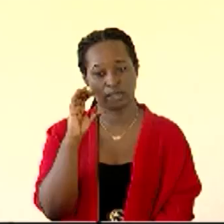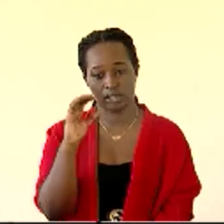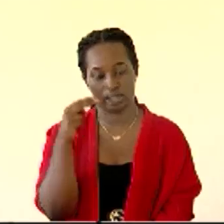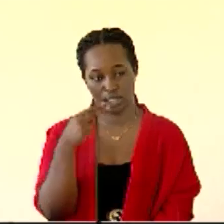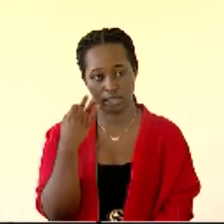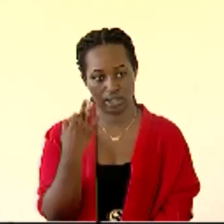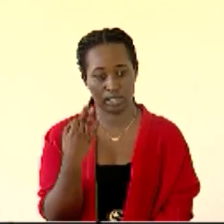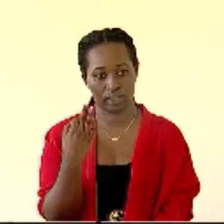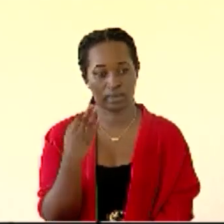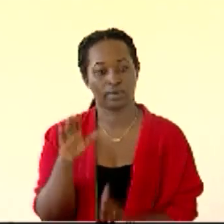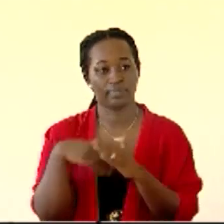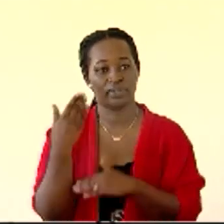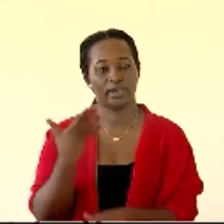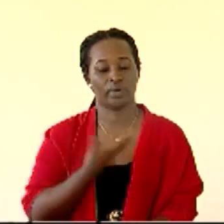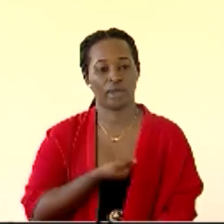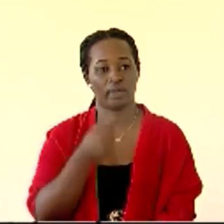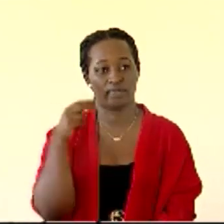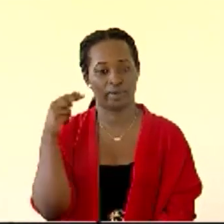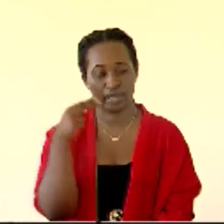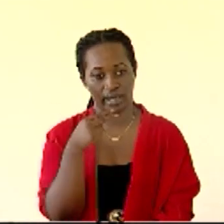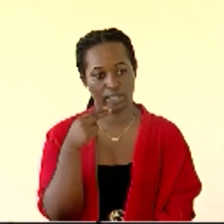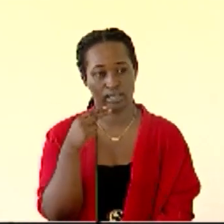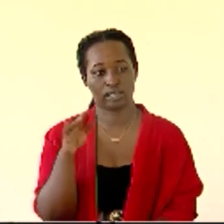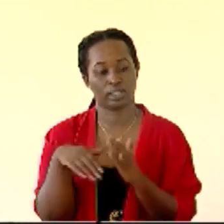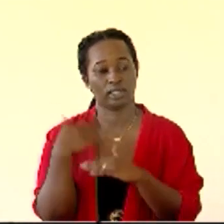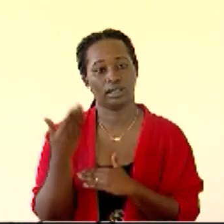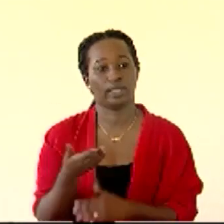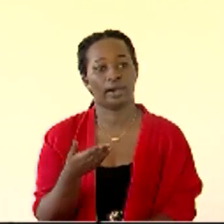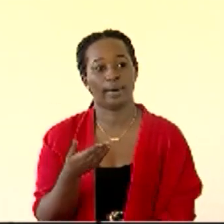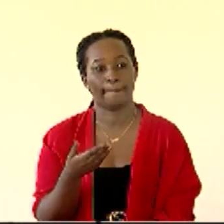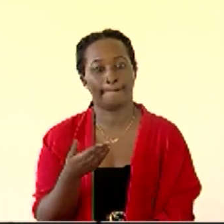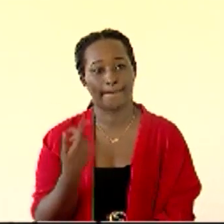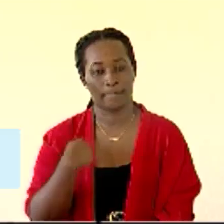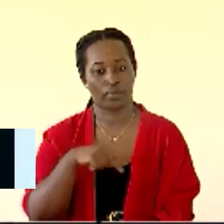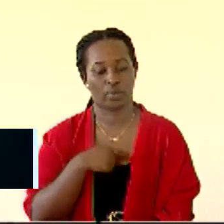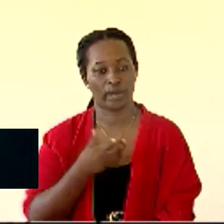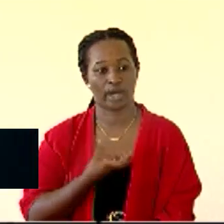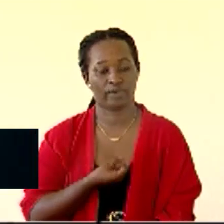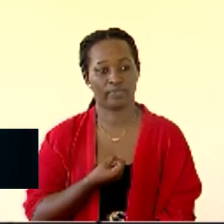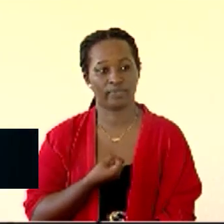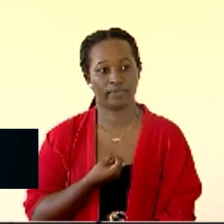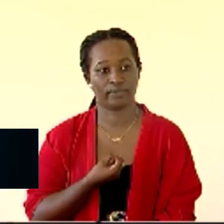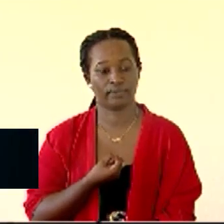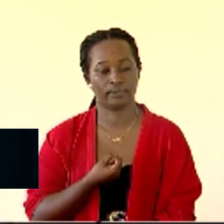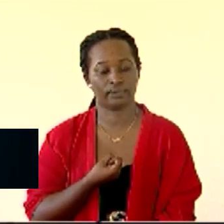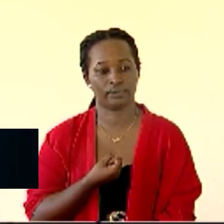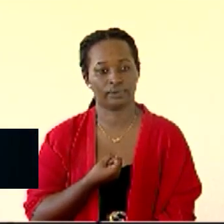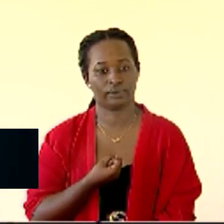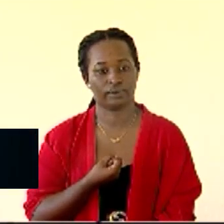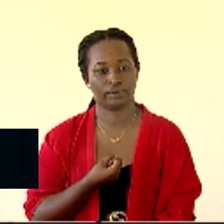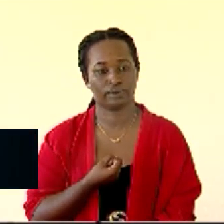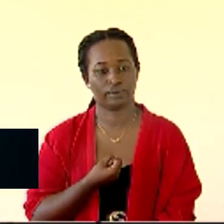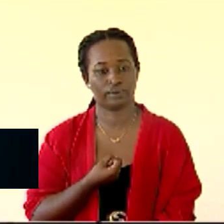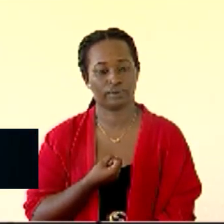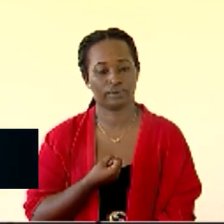CH3, and then you have H. Then you have, how many are they? These